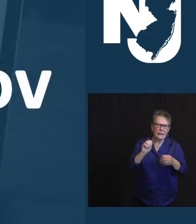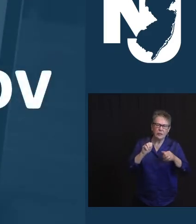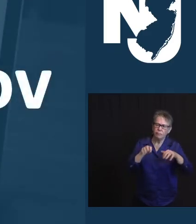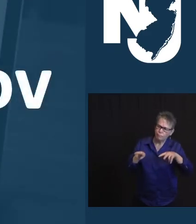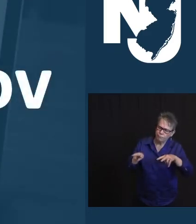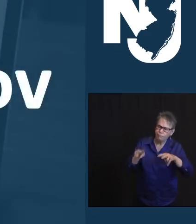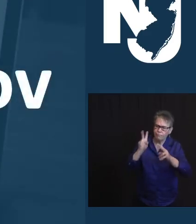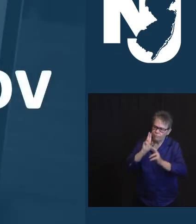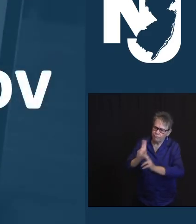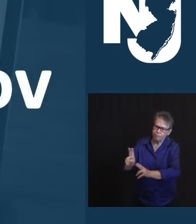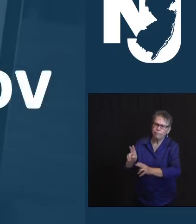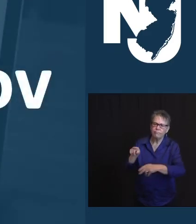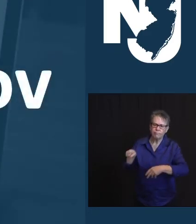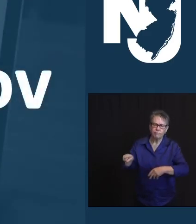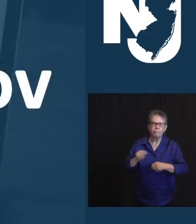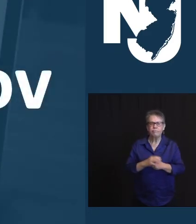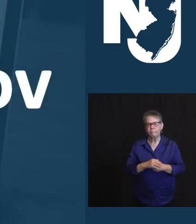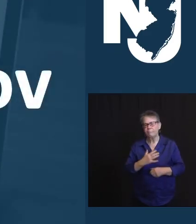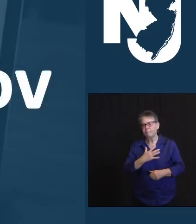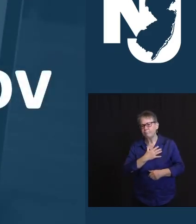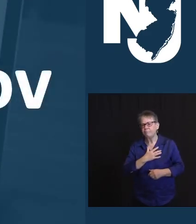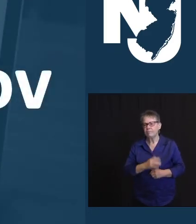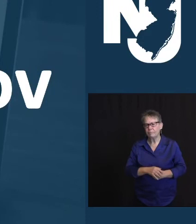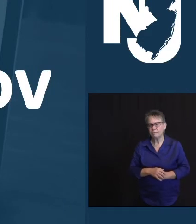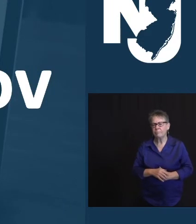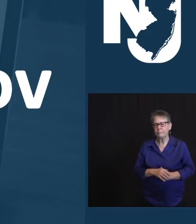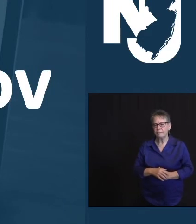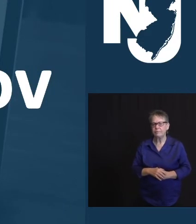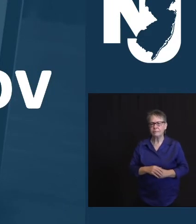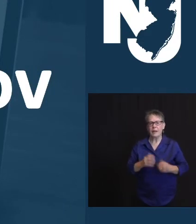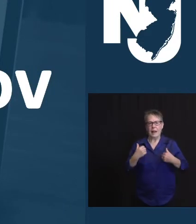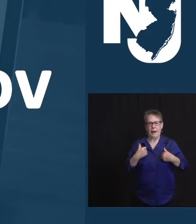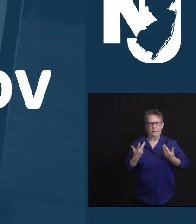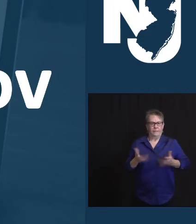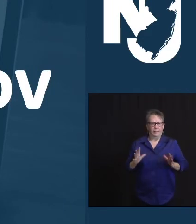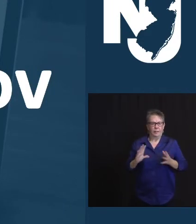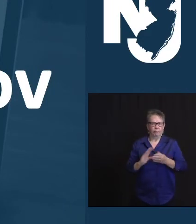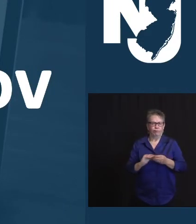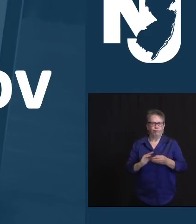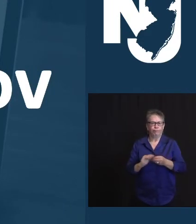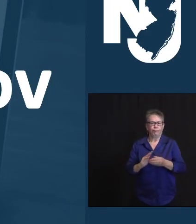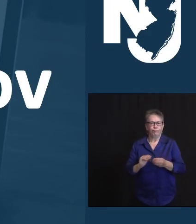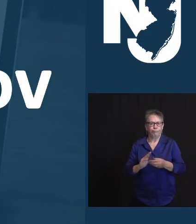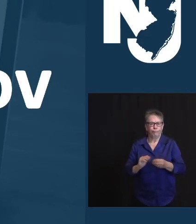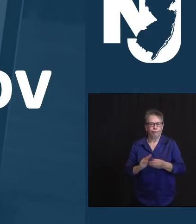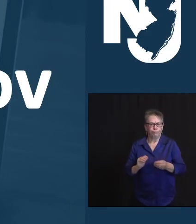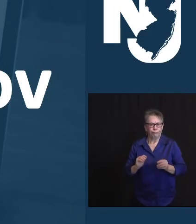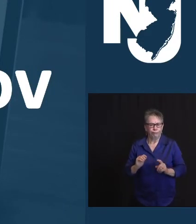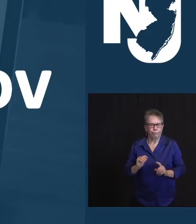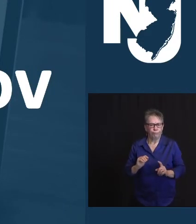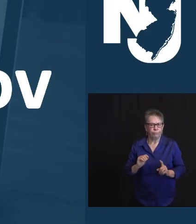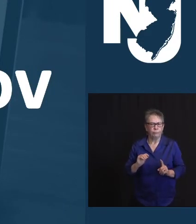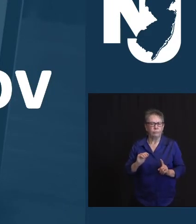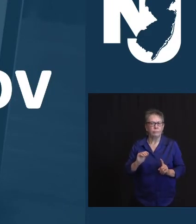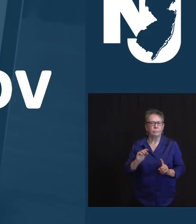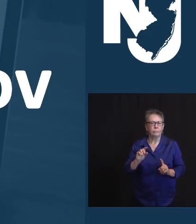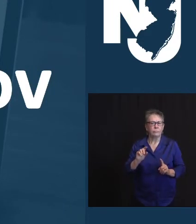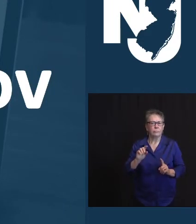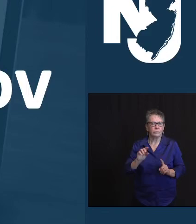this first briefing on my side for 2021. By the way, our 145th overall since